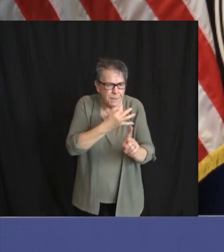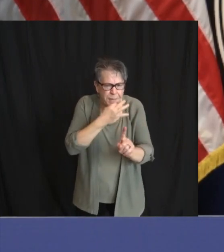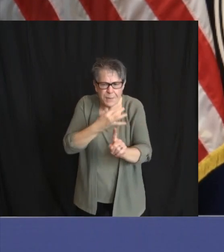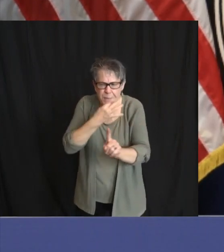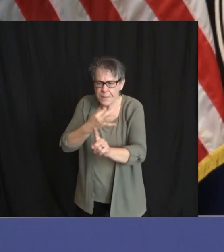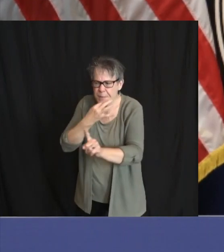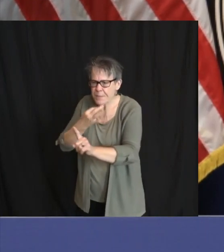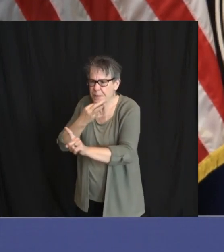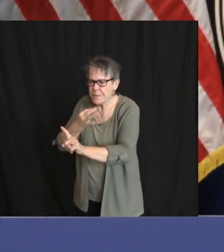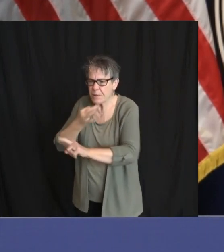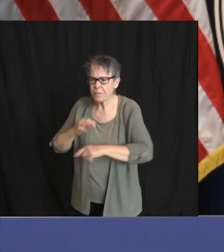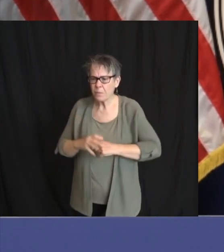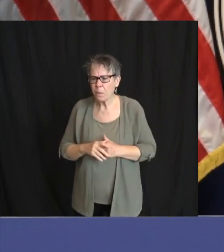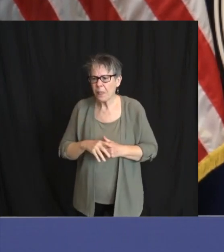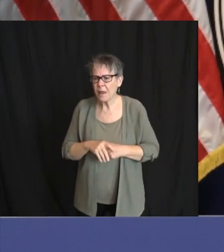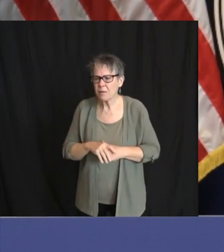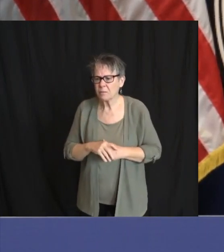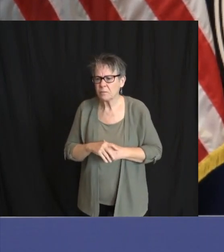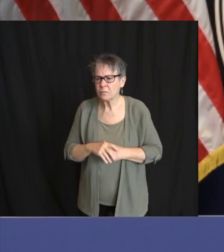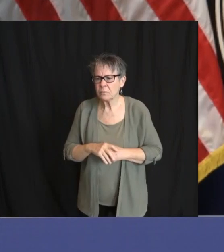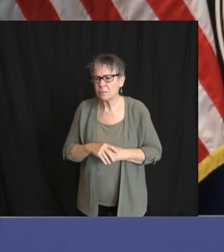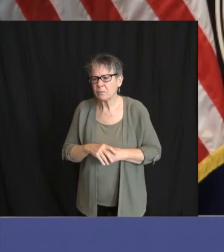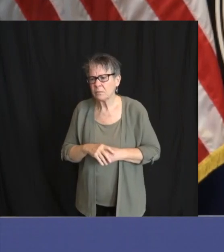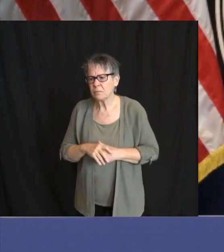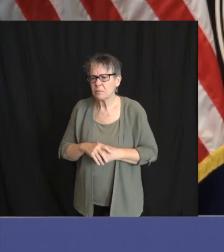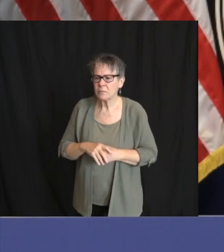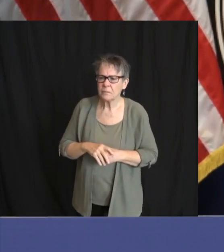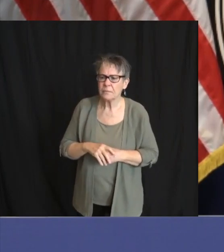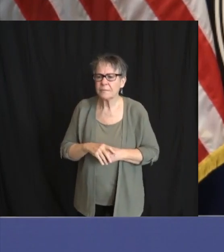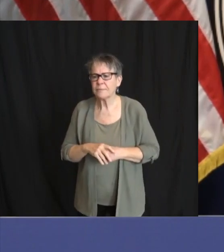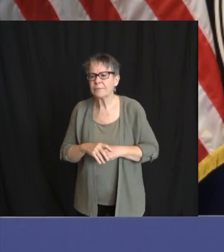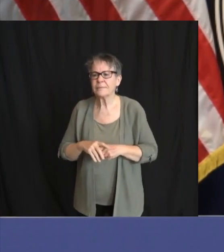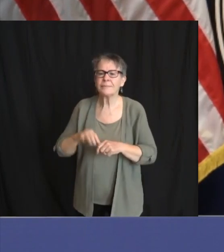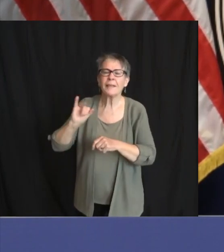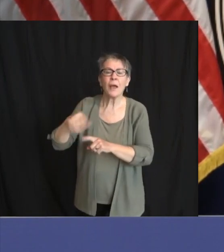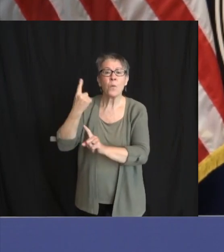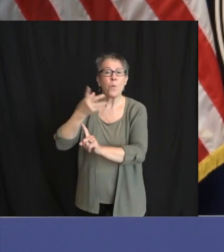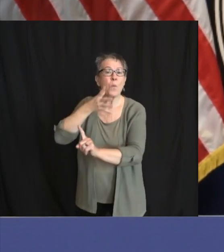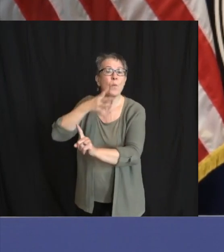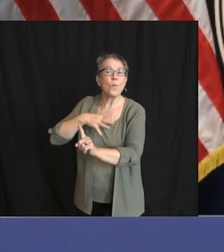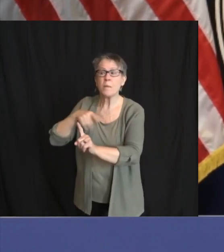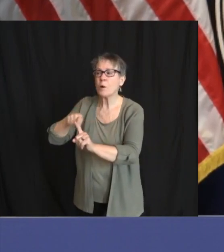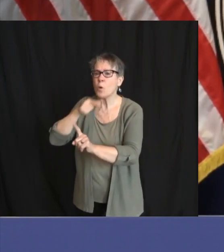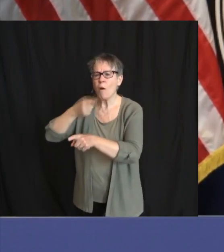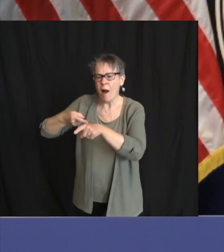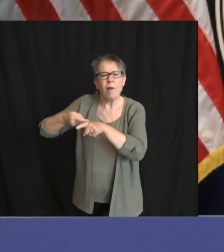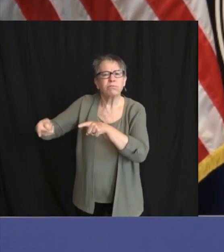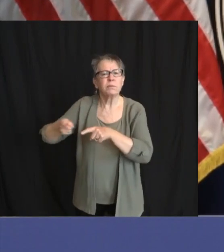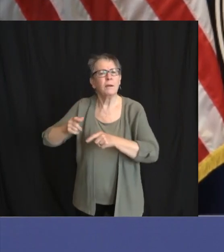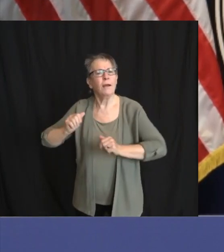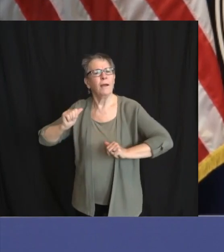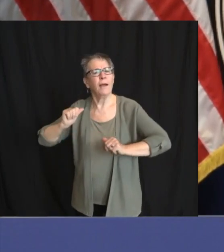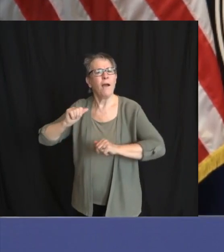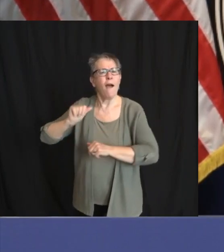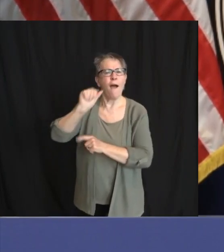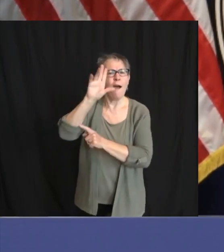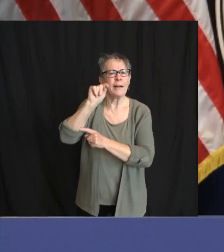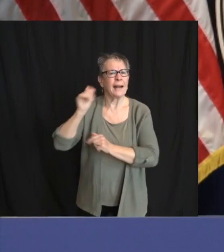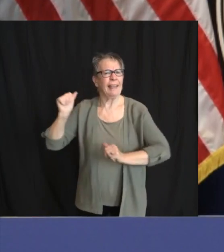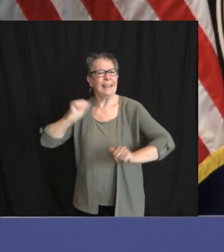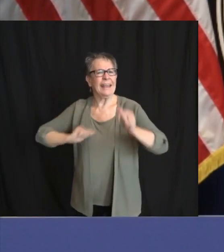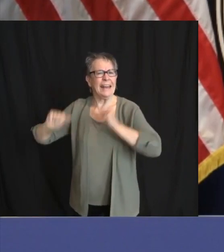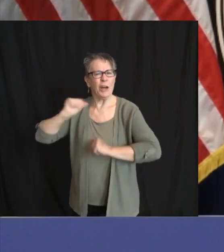leading STEAM state when the dust settles. And NERA runs one of the most important think tanks in our